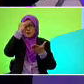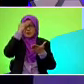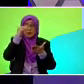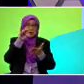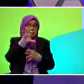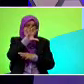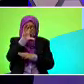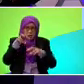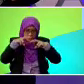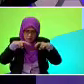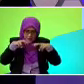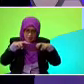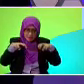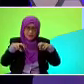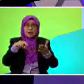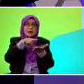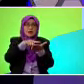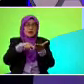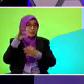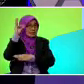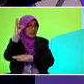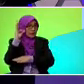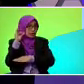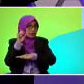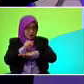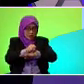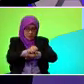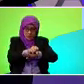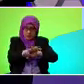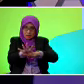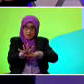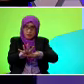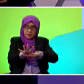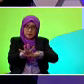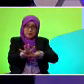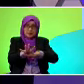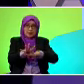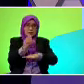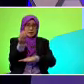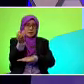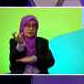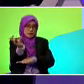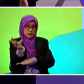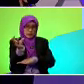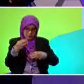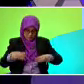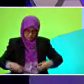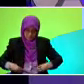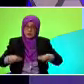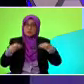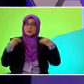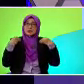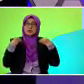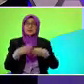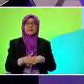explore what are the factors that affect the growth of microorganisms. So before we proceed, let